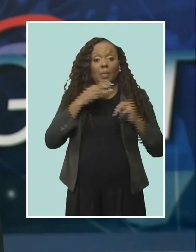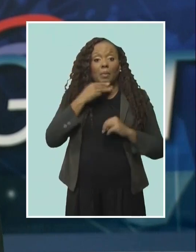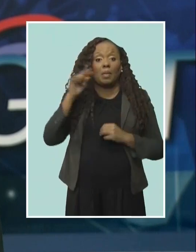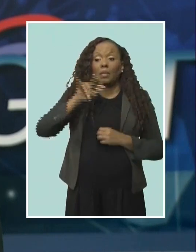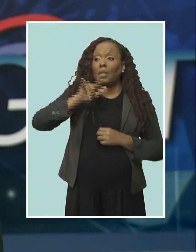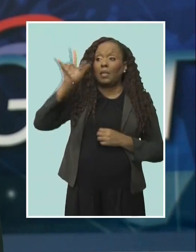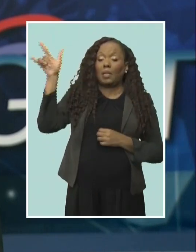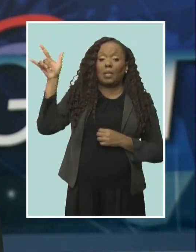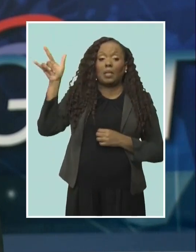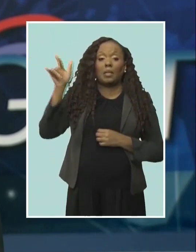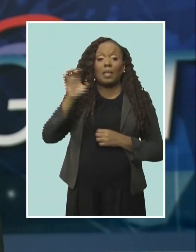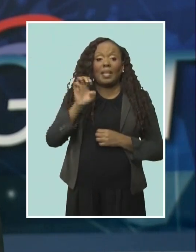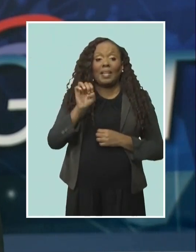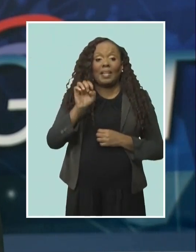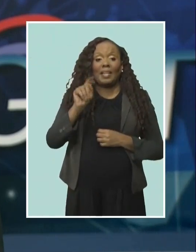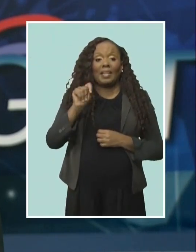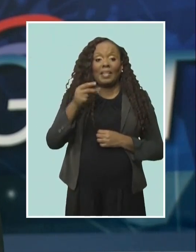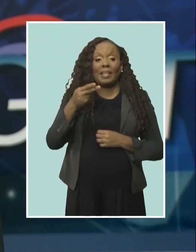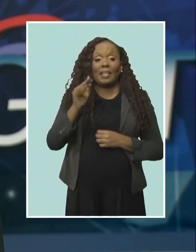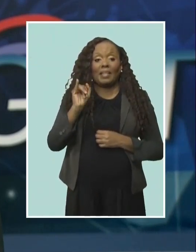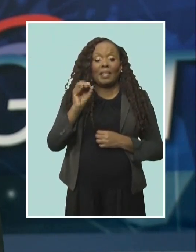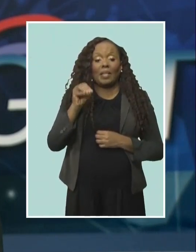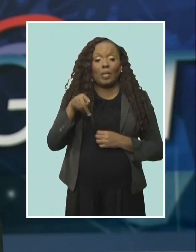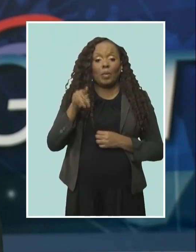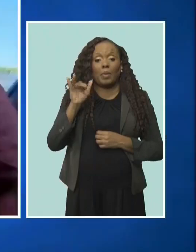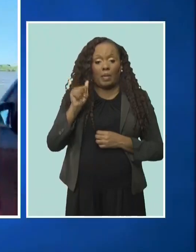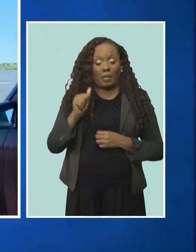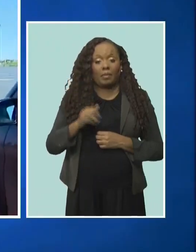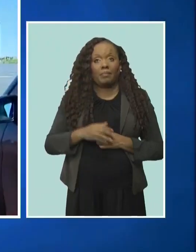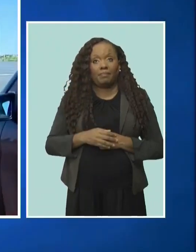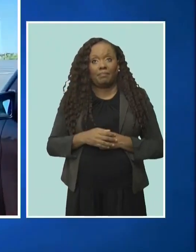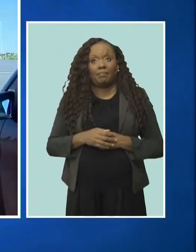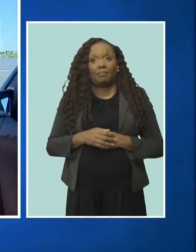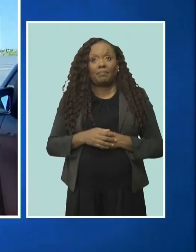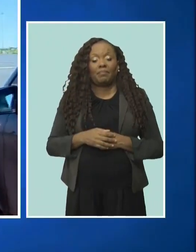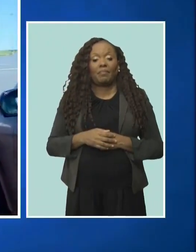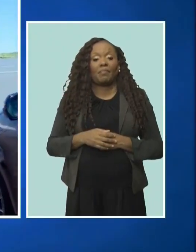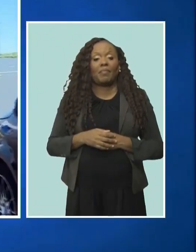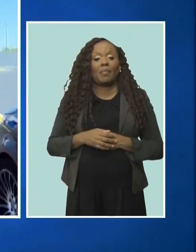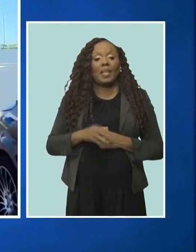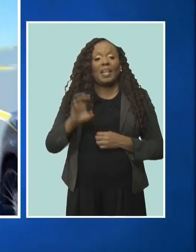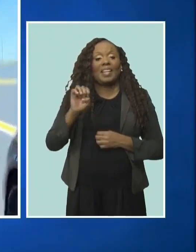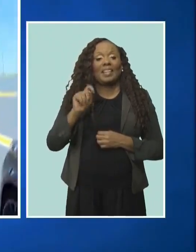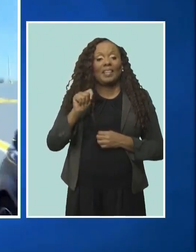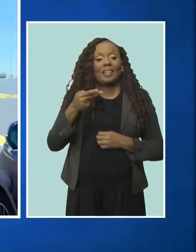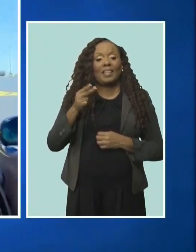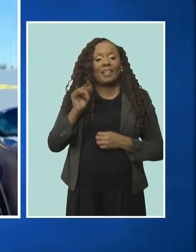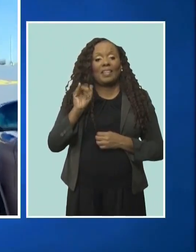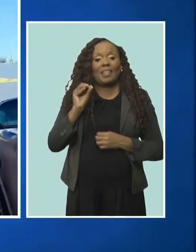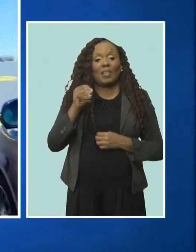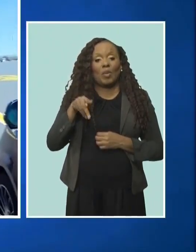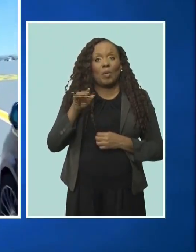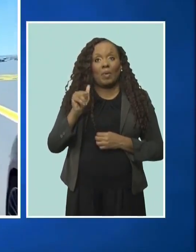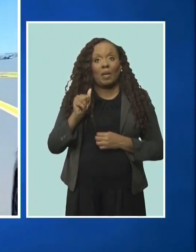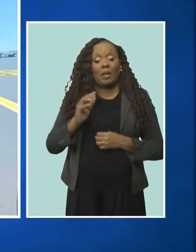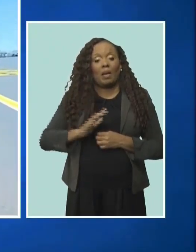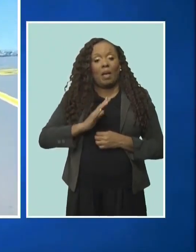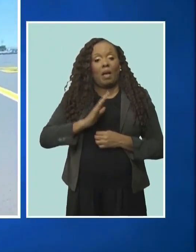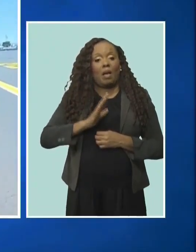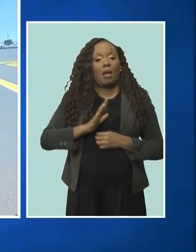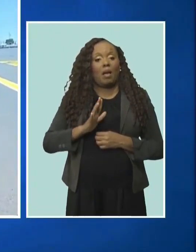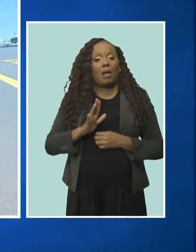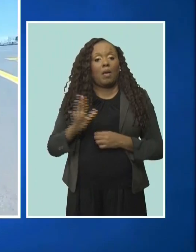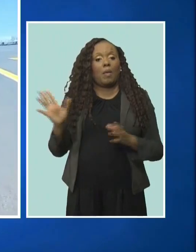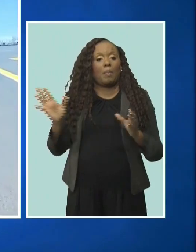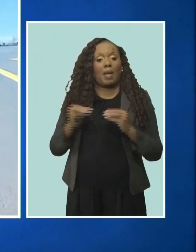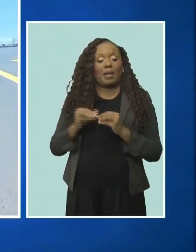to Ethiopia. She was received by Ethiopian officials at the Bole International Airport and later met with Prime Minister